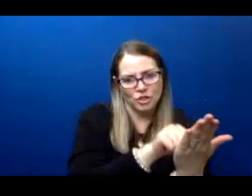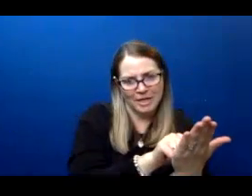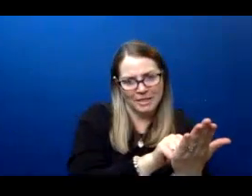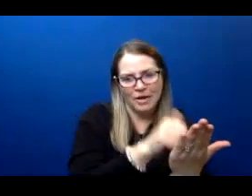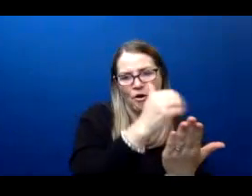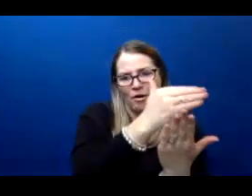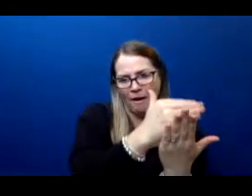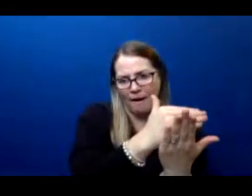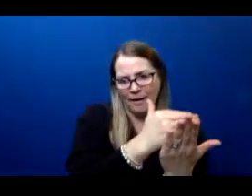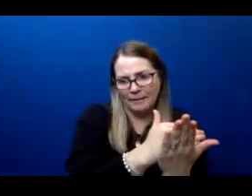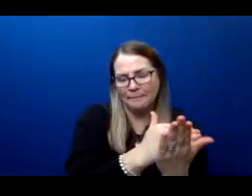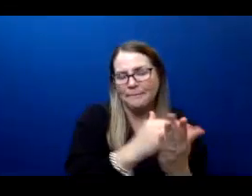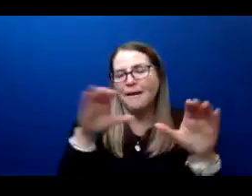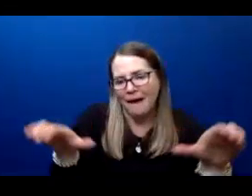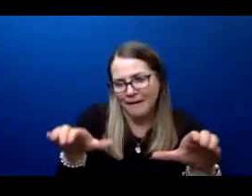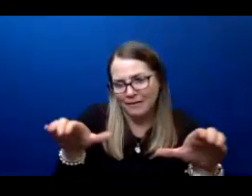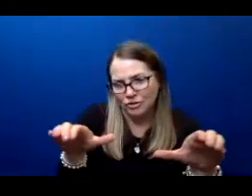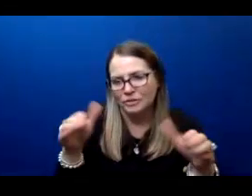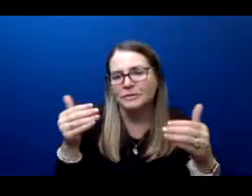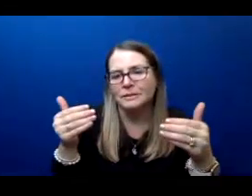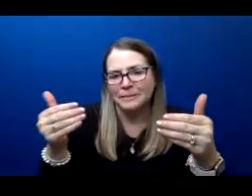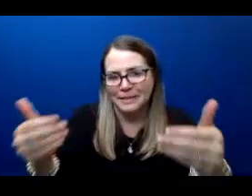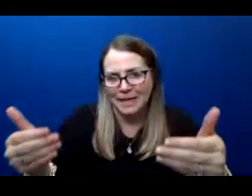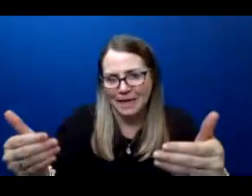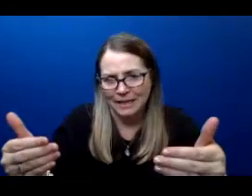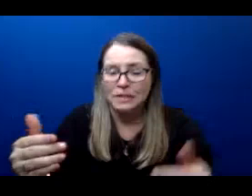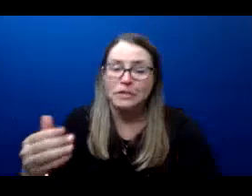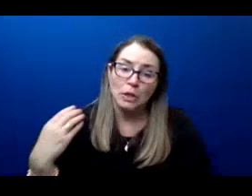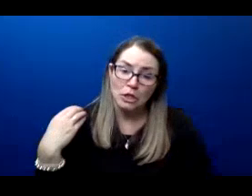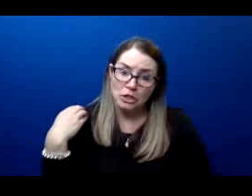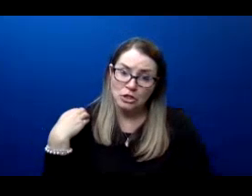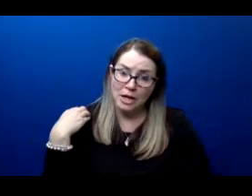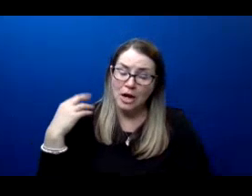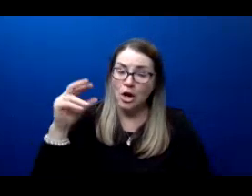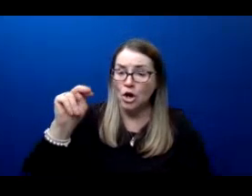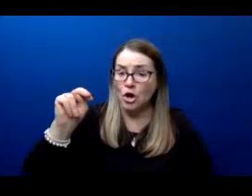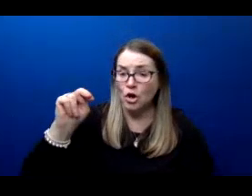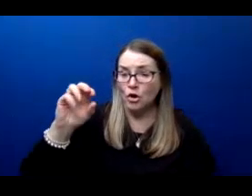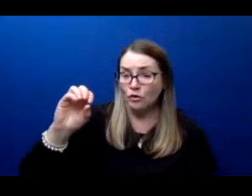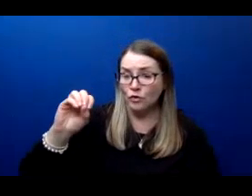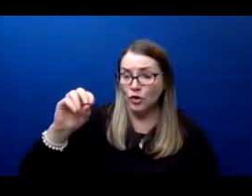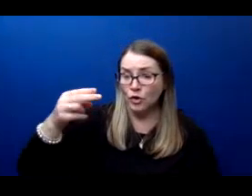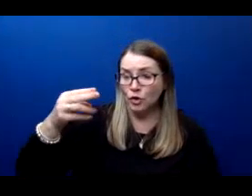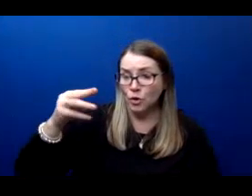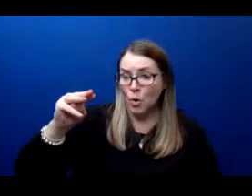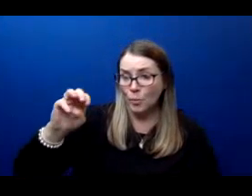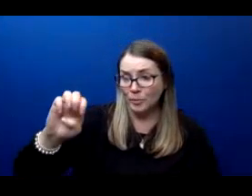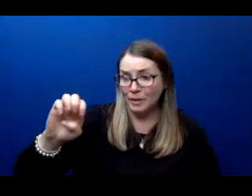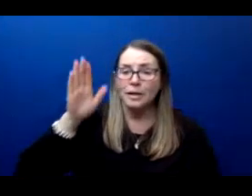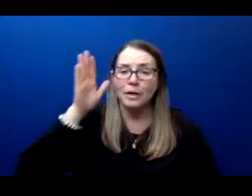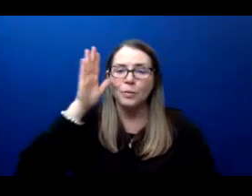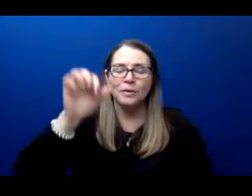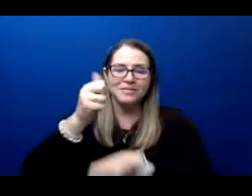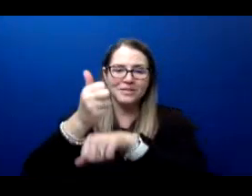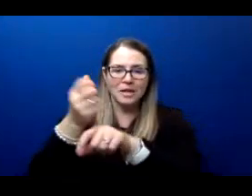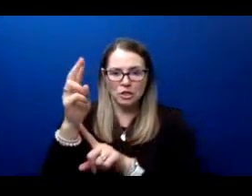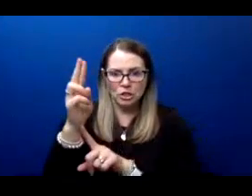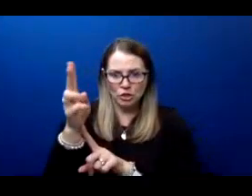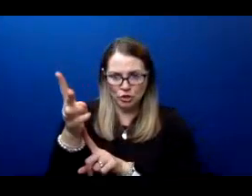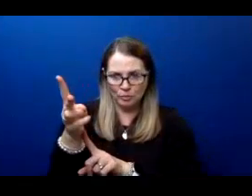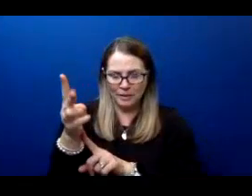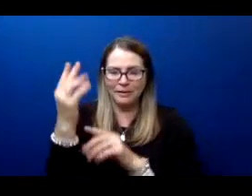which action may be taken. The chair for the Advisory Committee on Minority Health and Equity will place a 2-minute time limit on the time